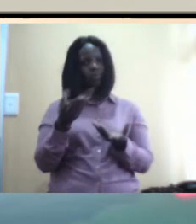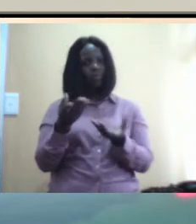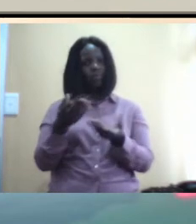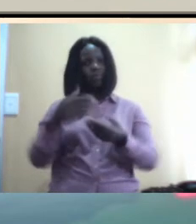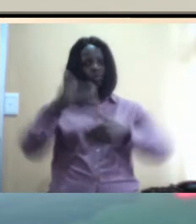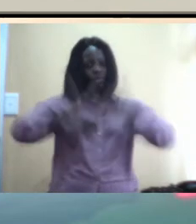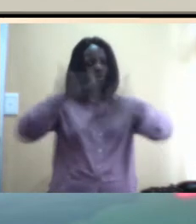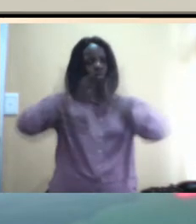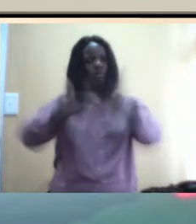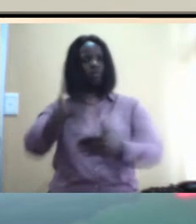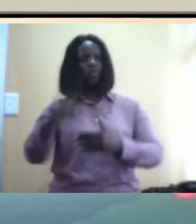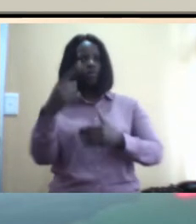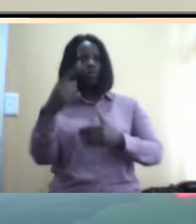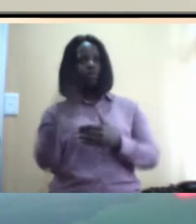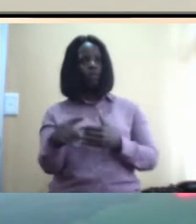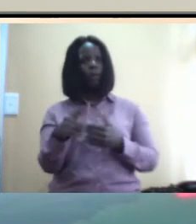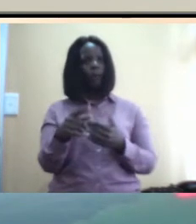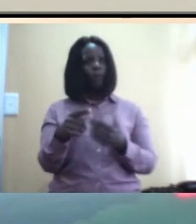not